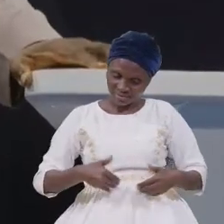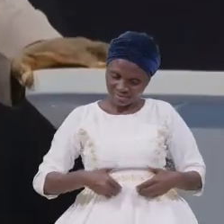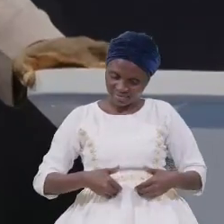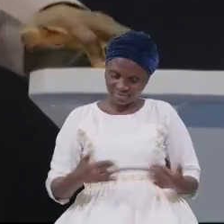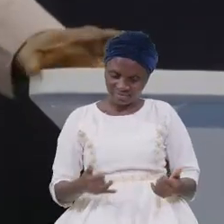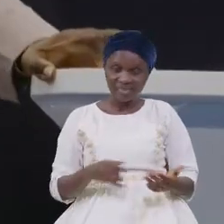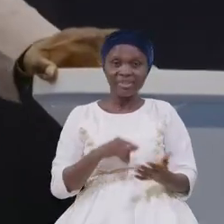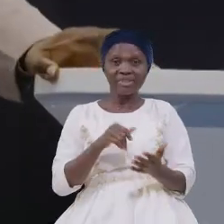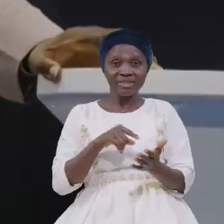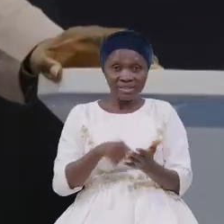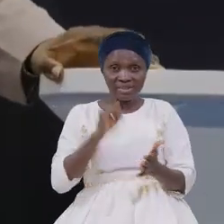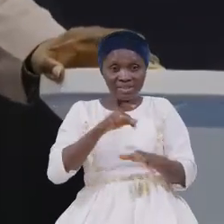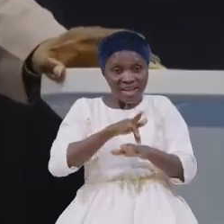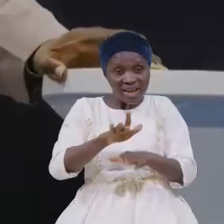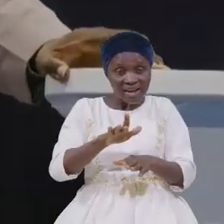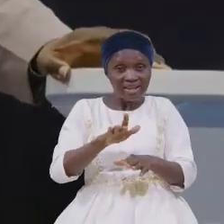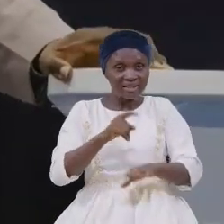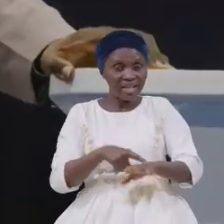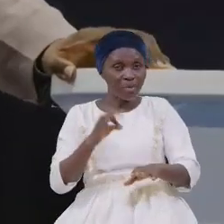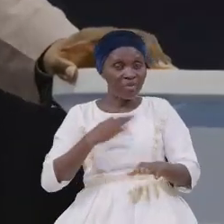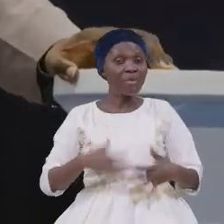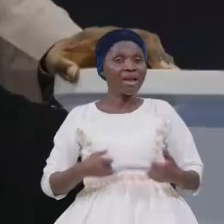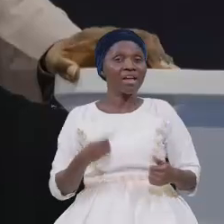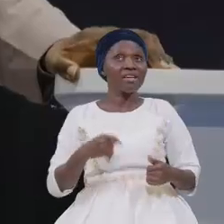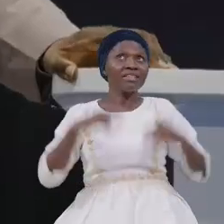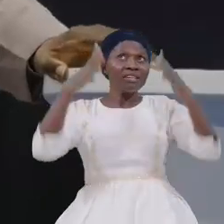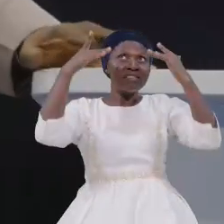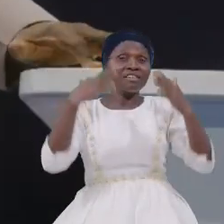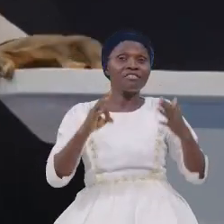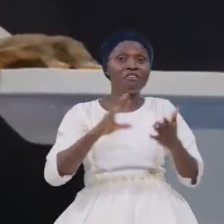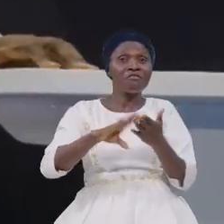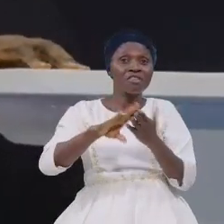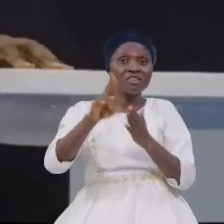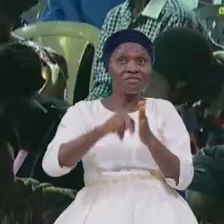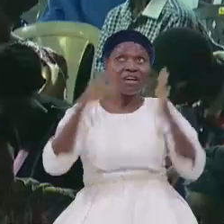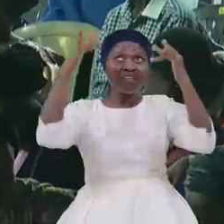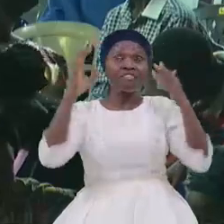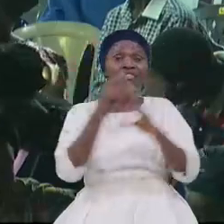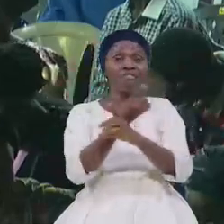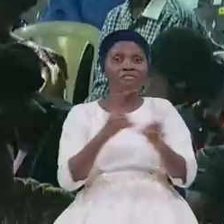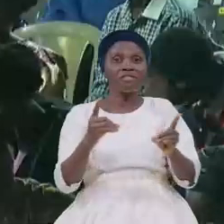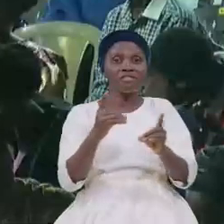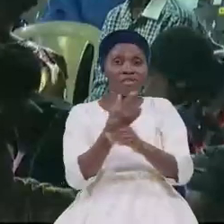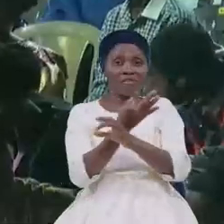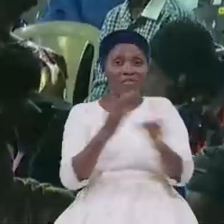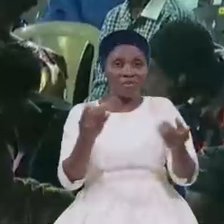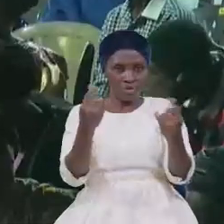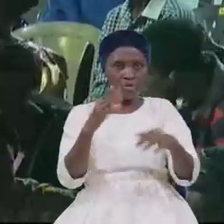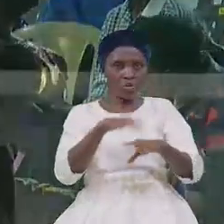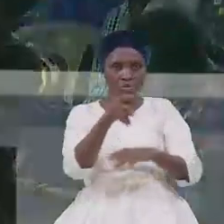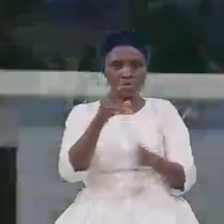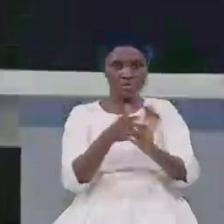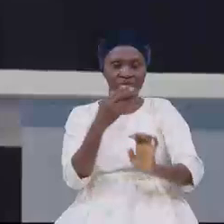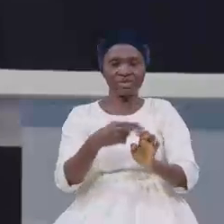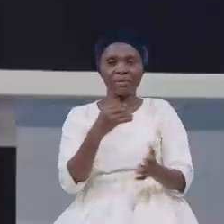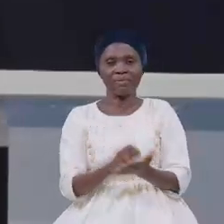of forgiveness and the rain of freedom and the rain of salvation will come upon you. But now, you are at the latter